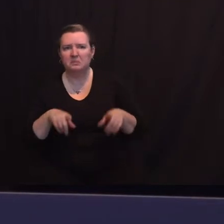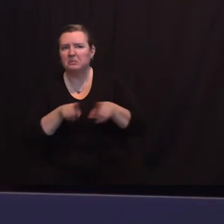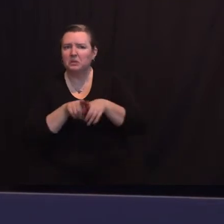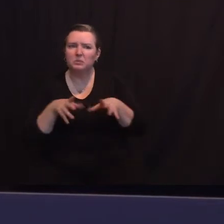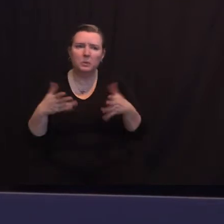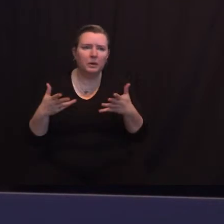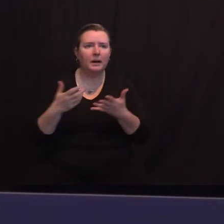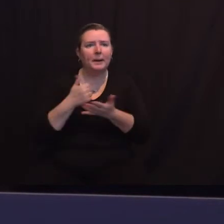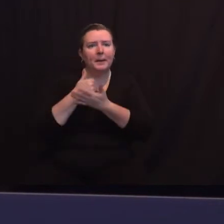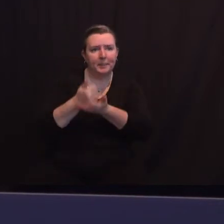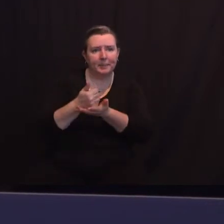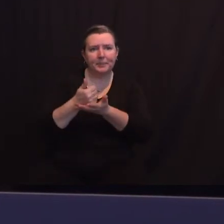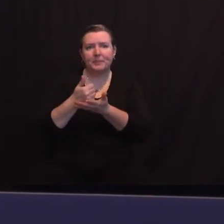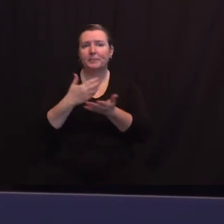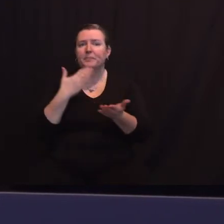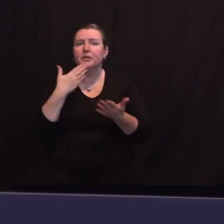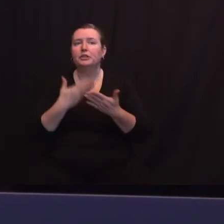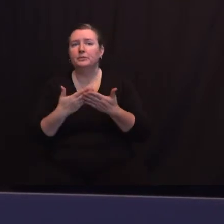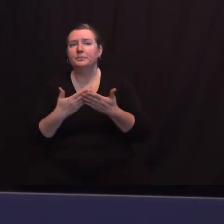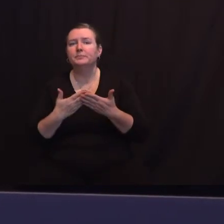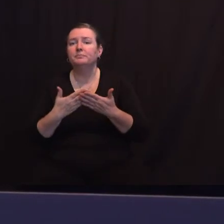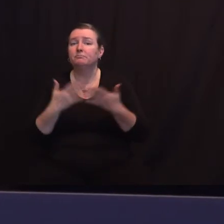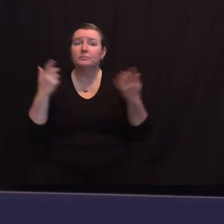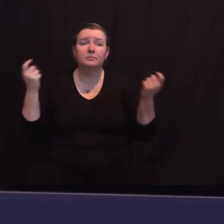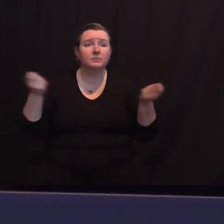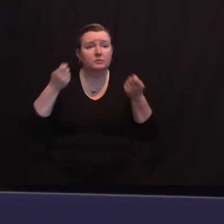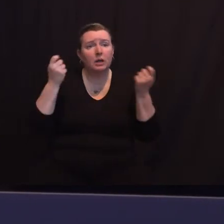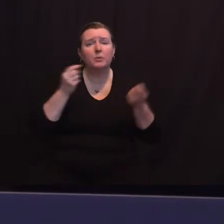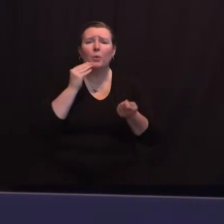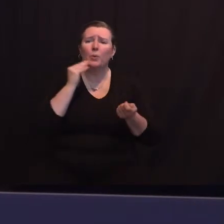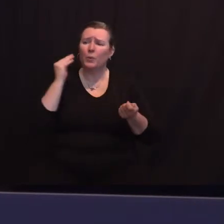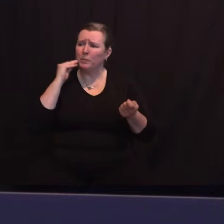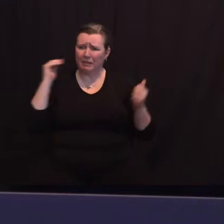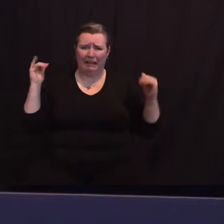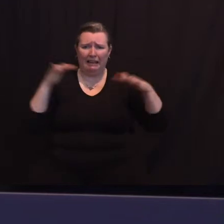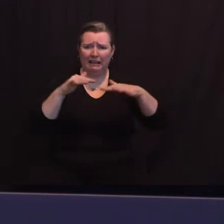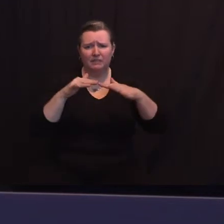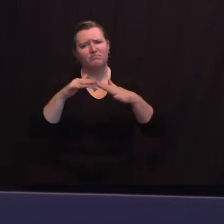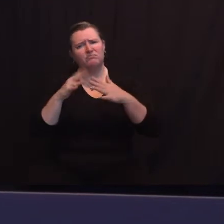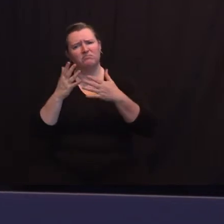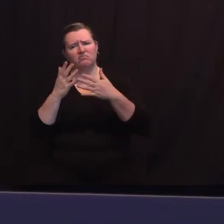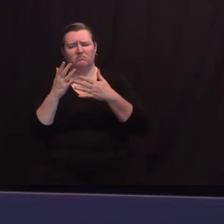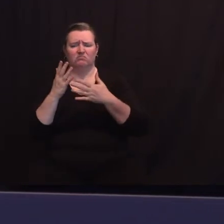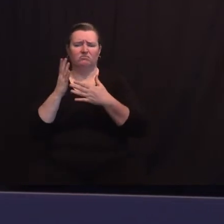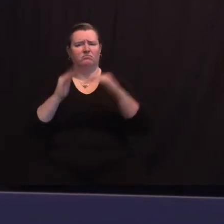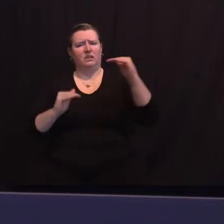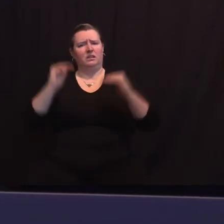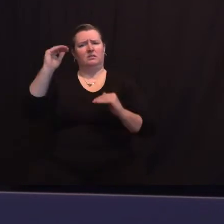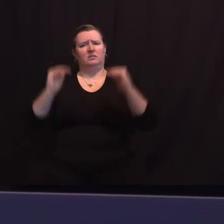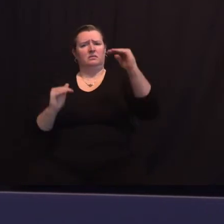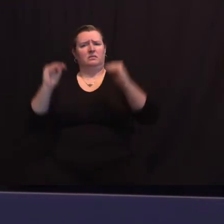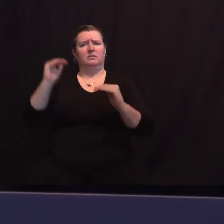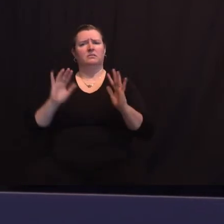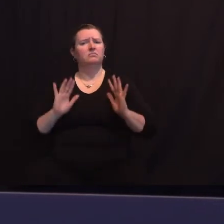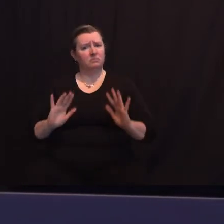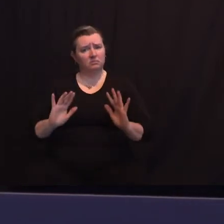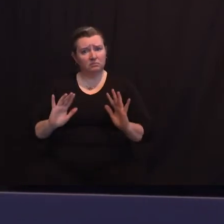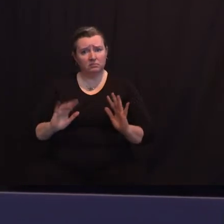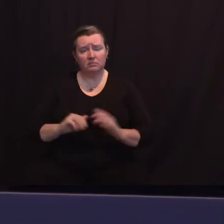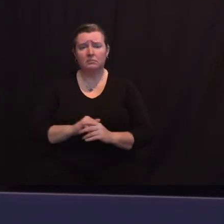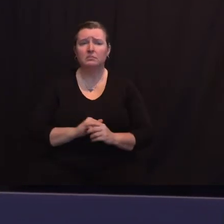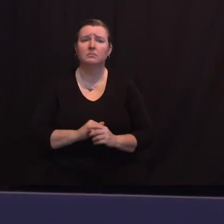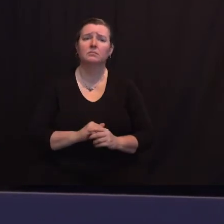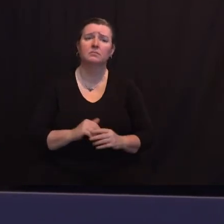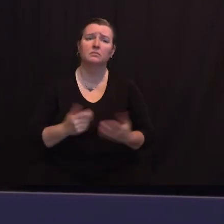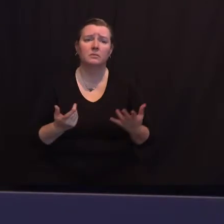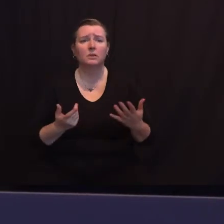without gathering with large groups. We also ask for their assistance, encouraging their members and congregations